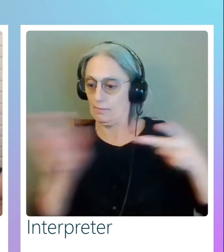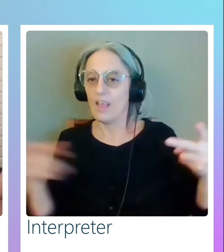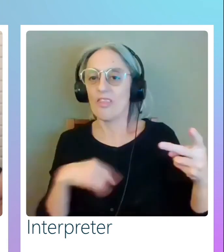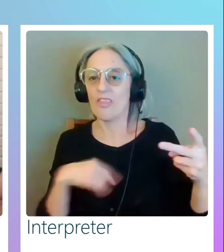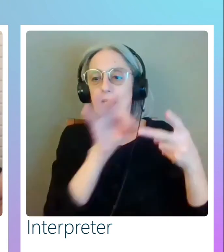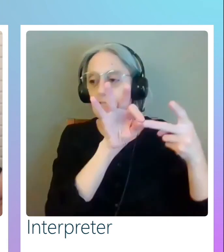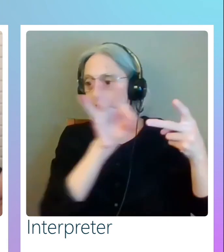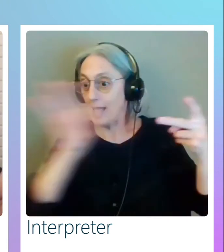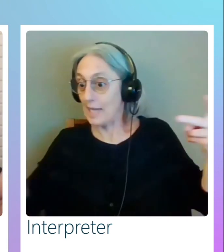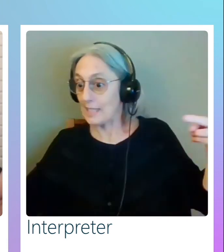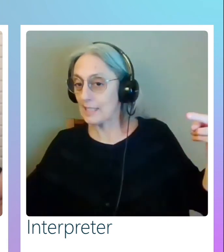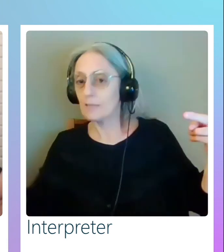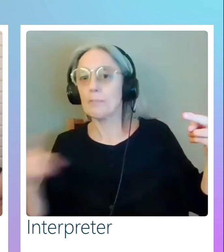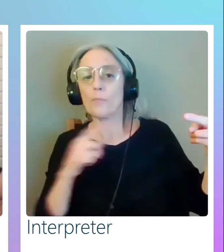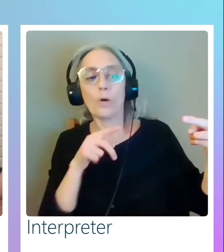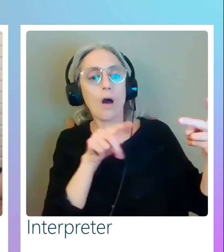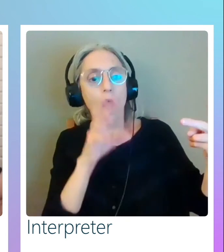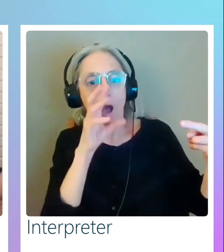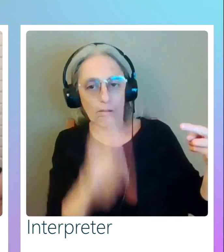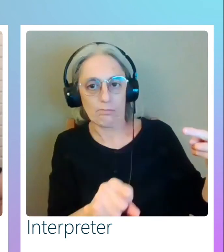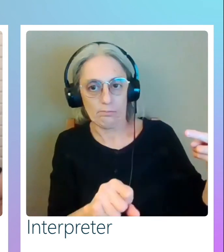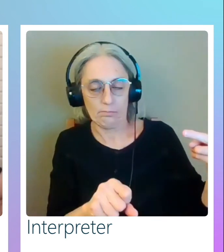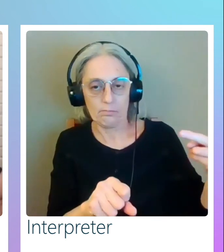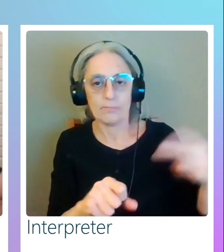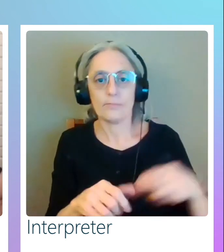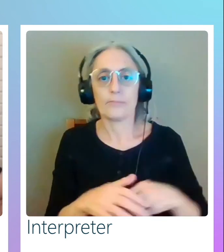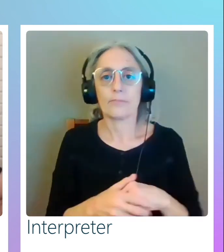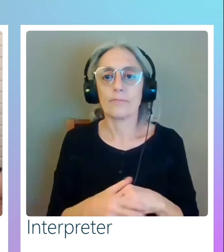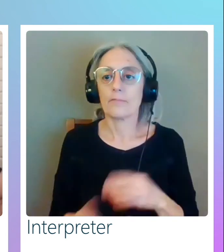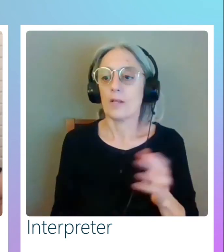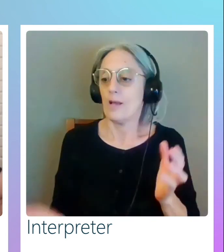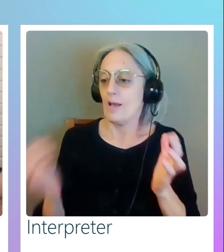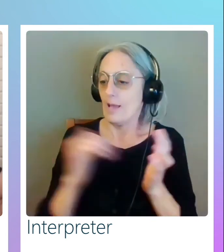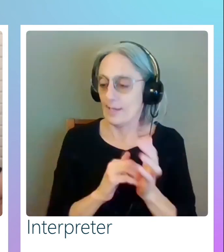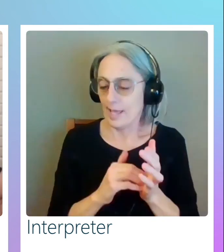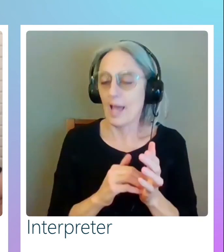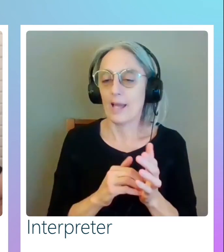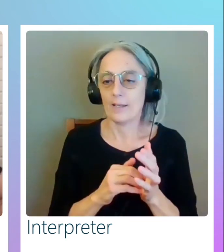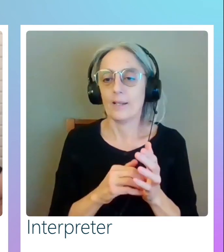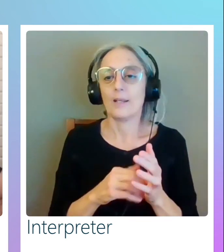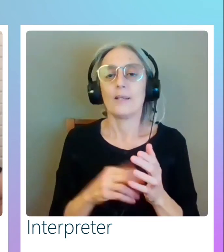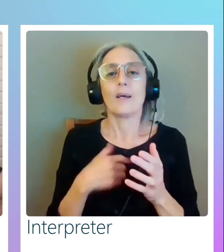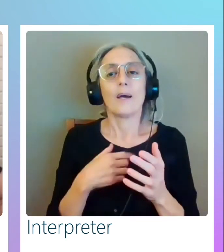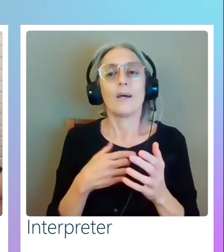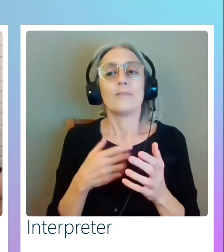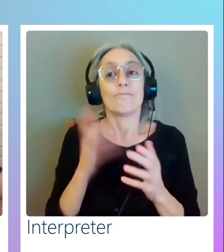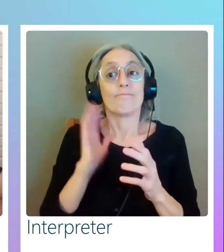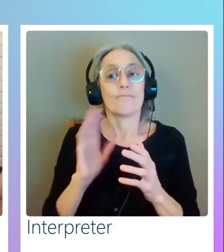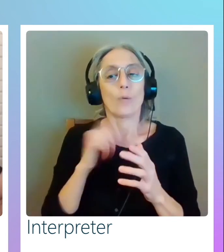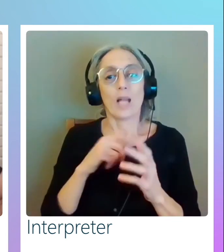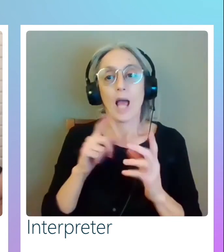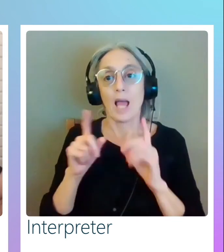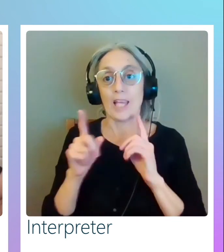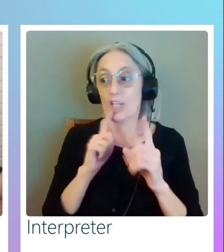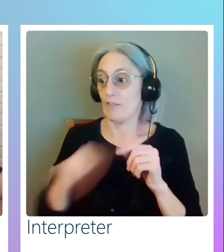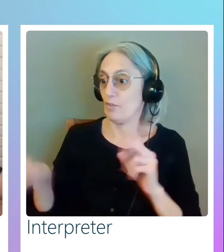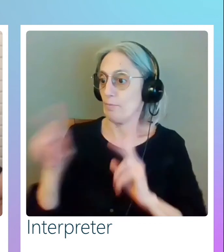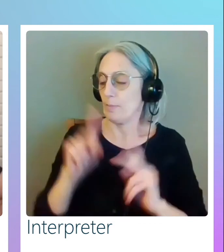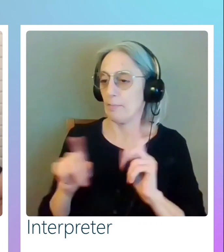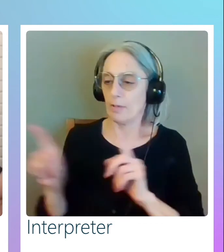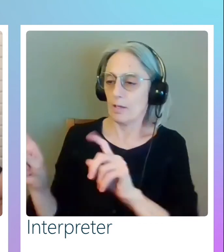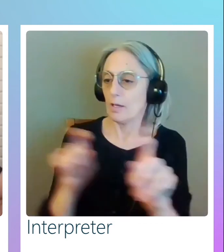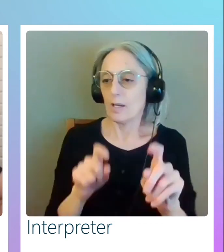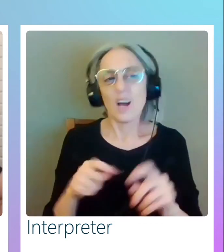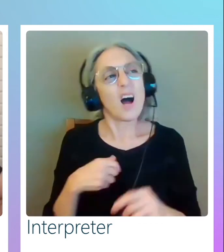get their attention. And again, when I spoke to a lot of my my interviewees, they were like, I'm looking for that